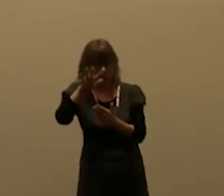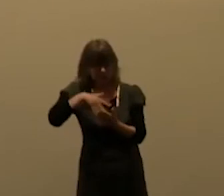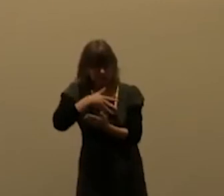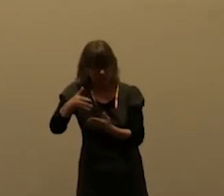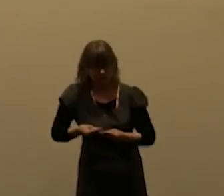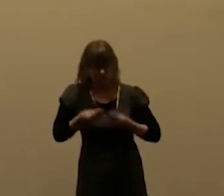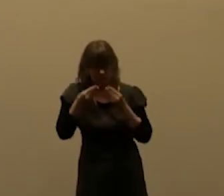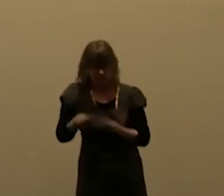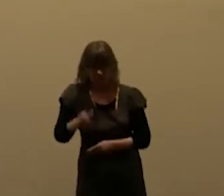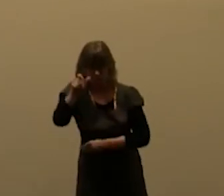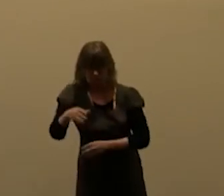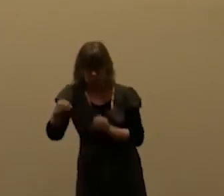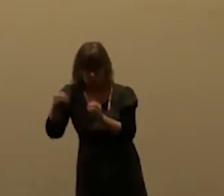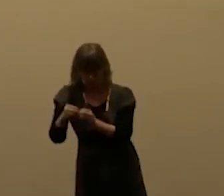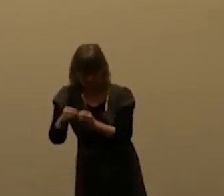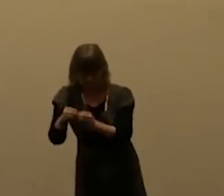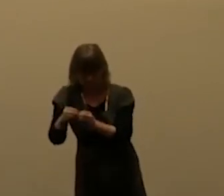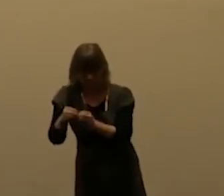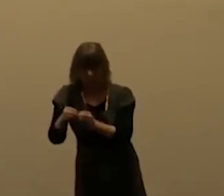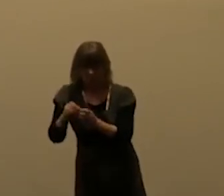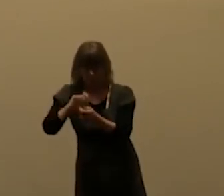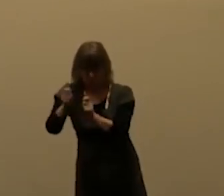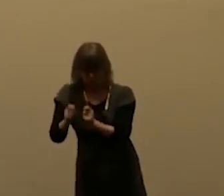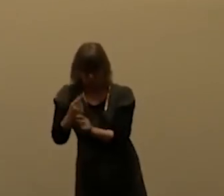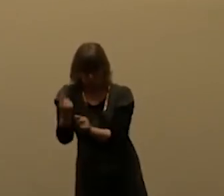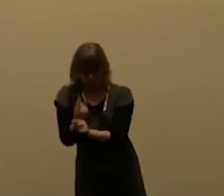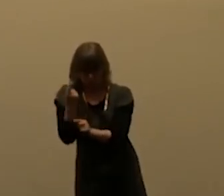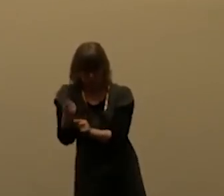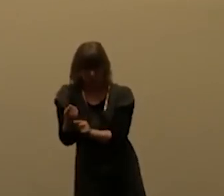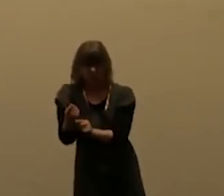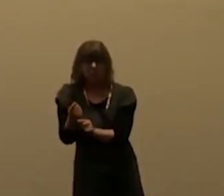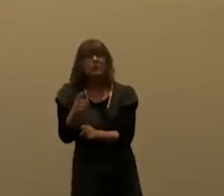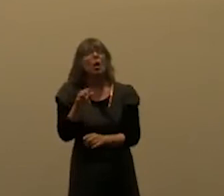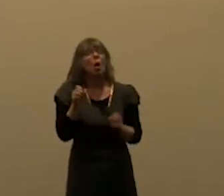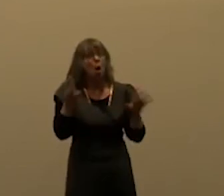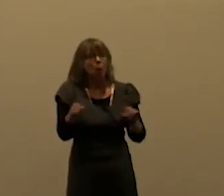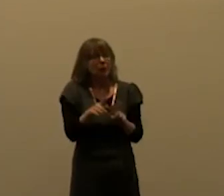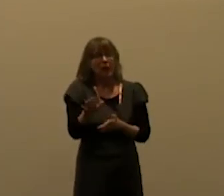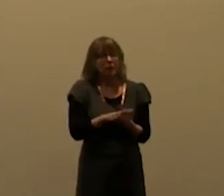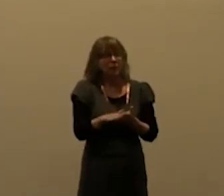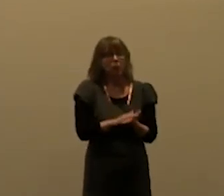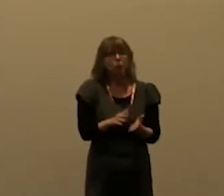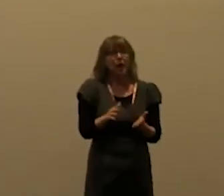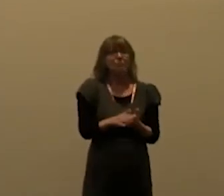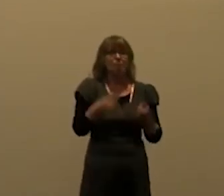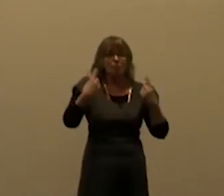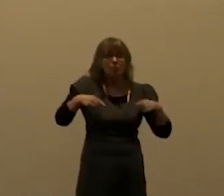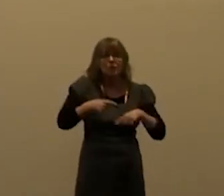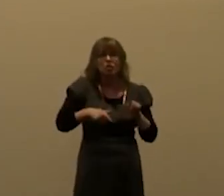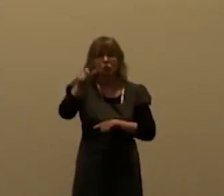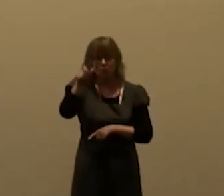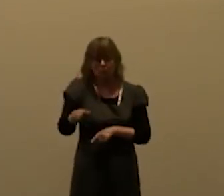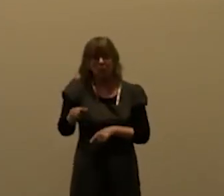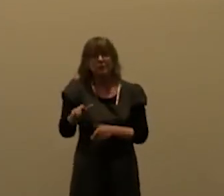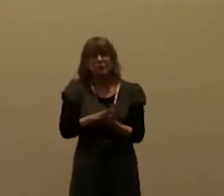the customer a bid, or customer I see. change it? Okay, so, yeah, okay. So it's more that you don't have permission to the tenant that you want to apply it to?